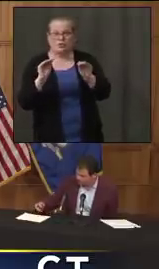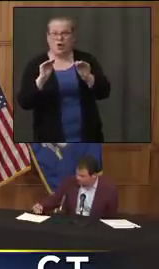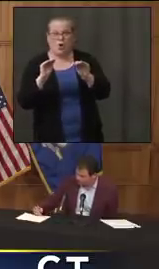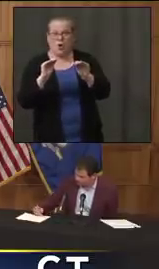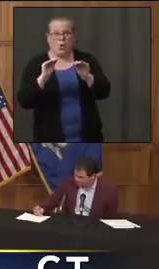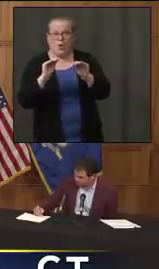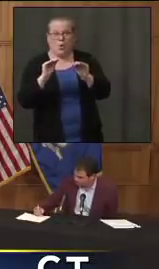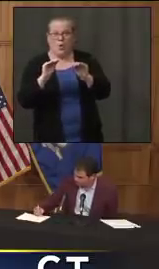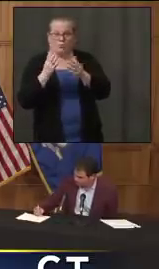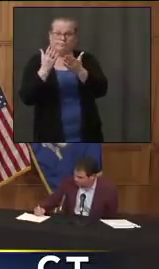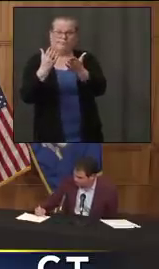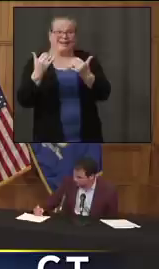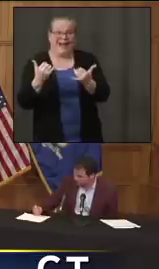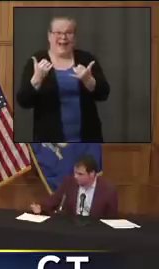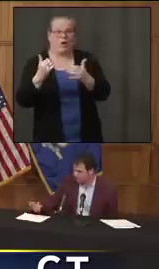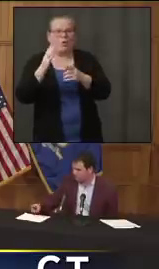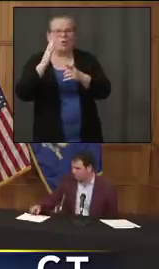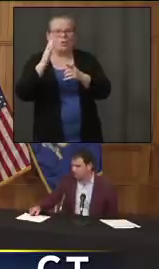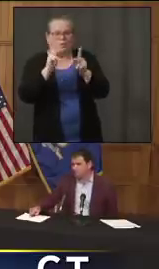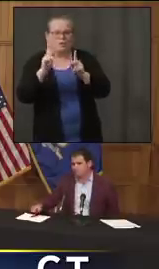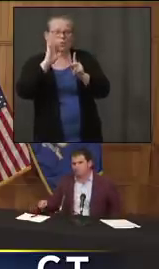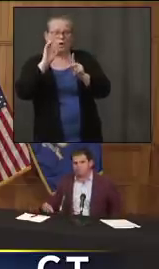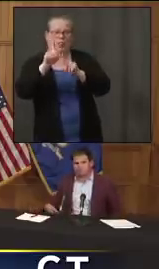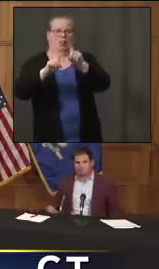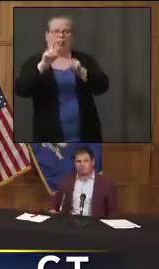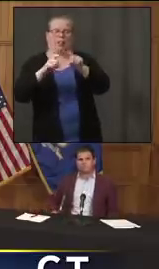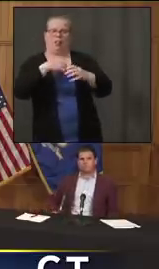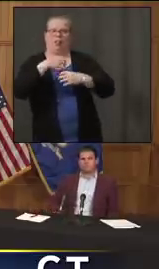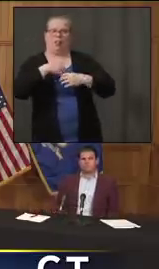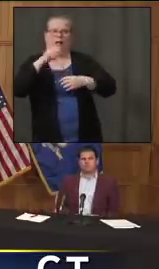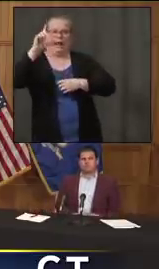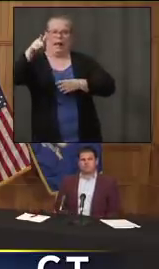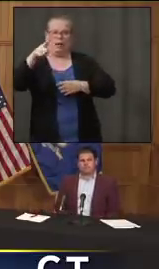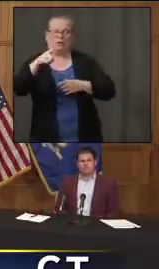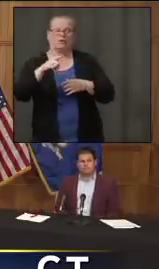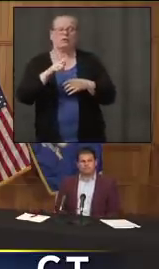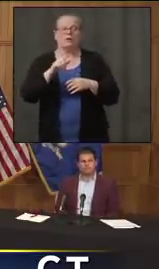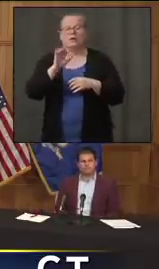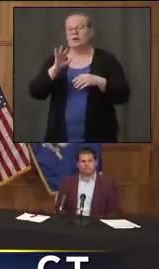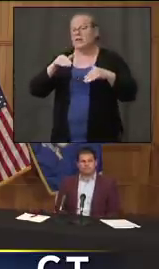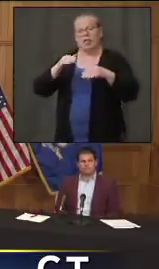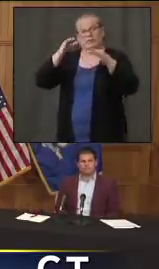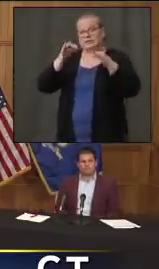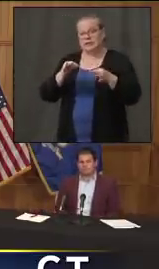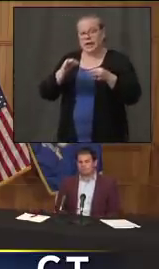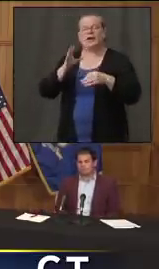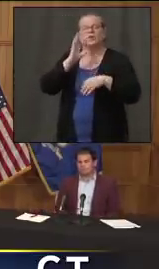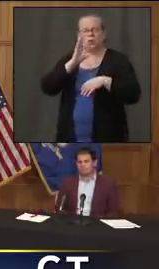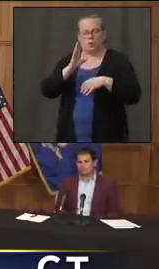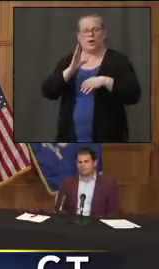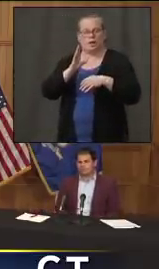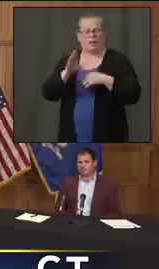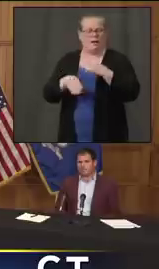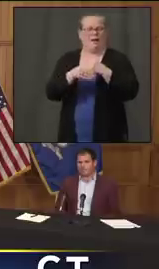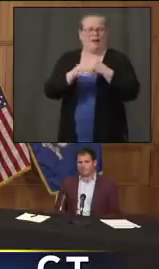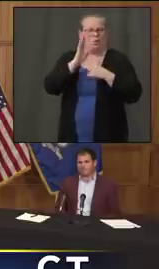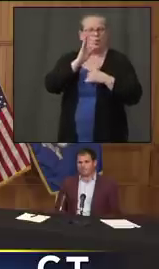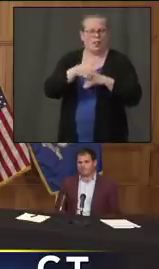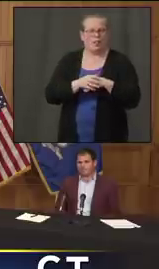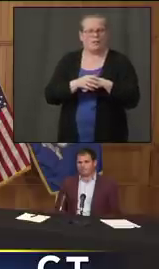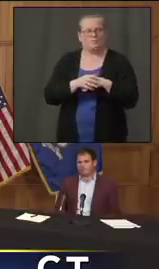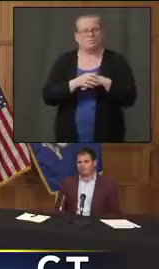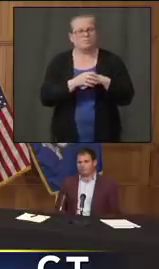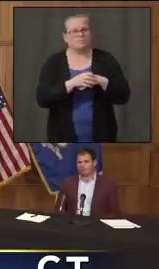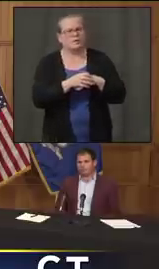new barbershop, the new restaurant. That raises the question of what should our expectations be